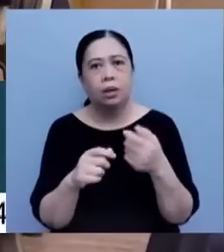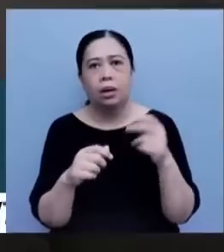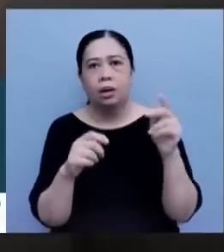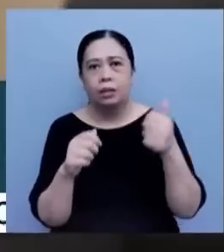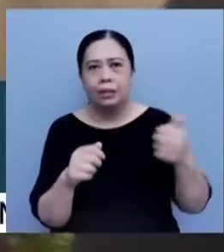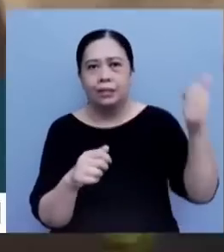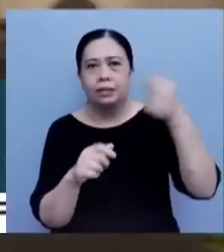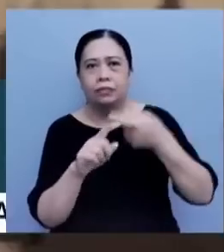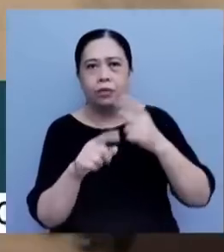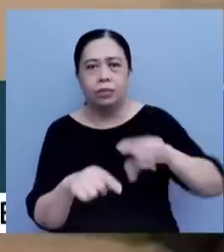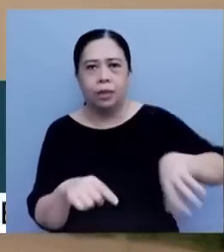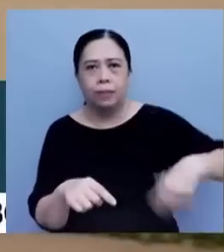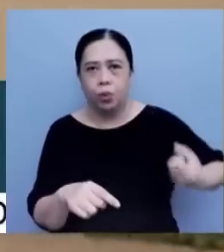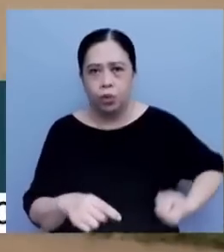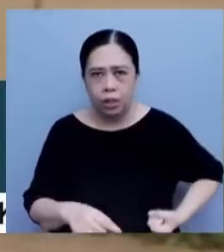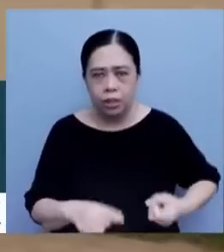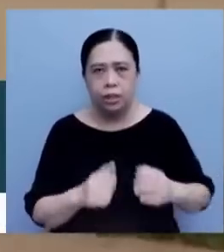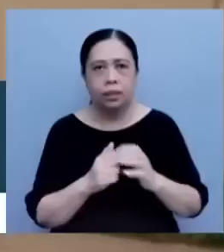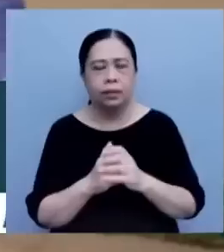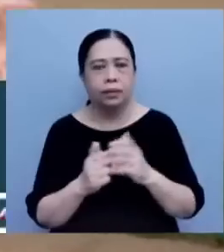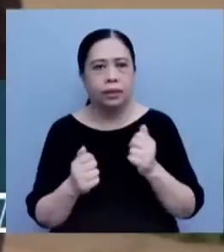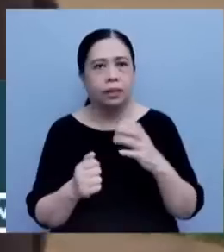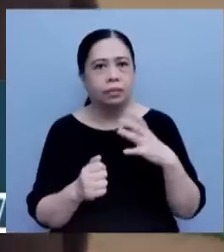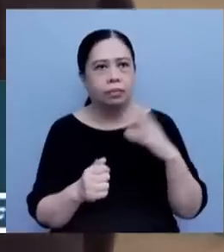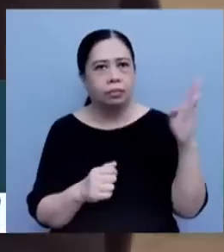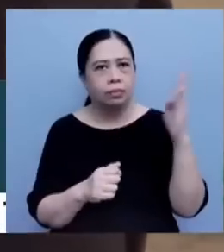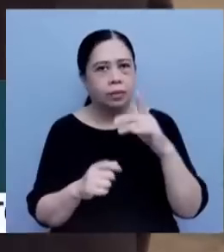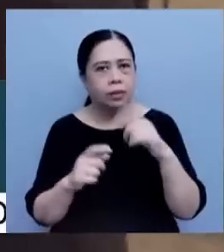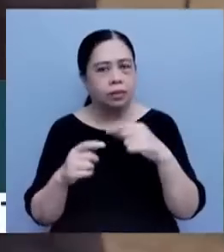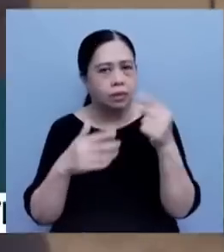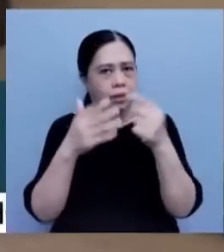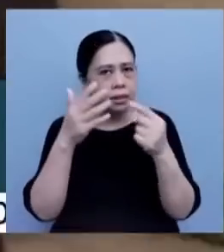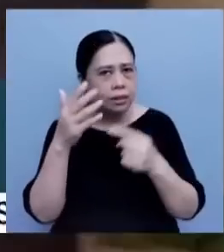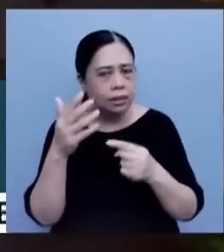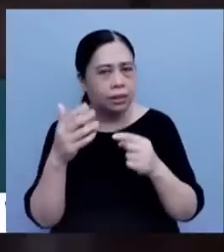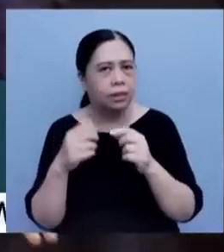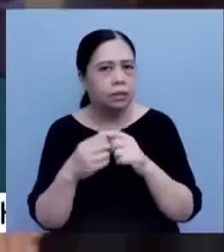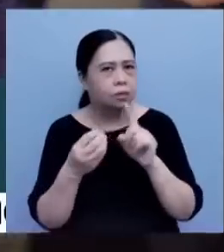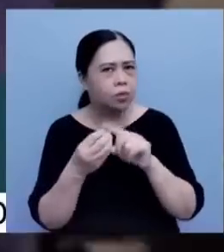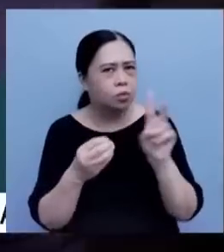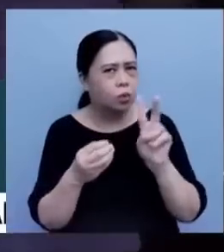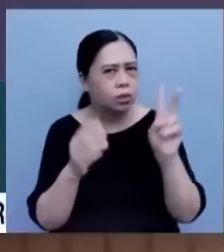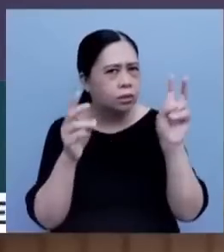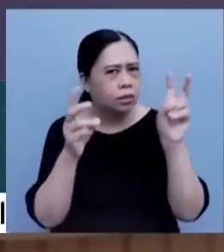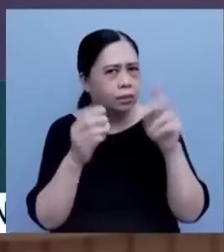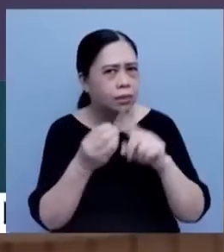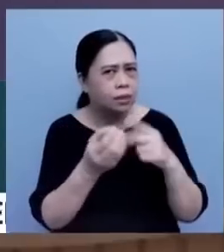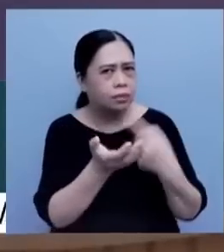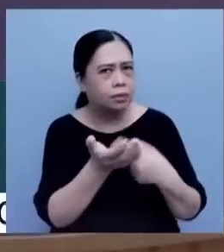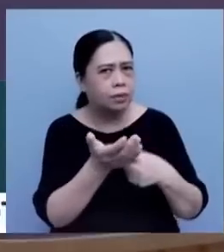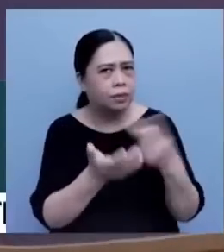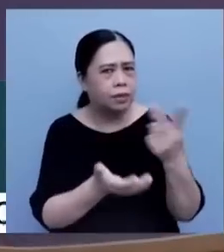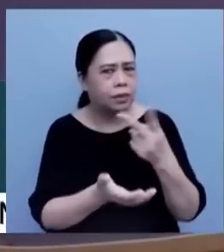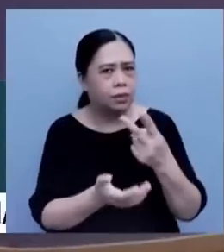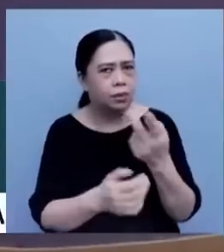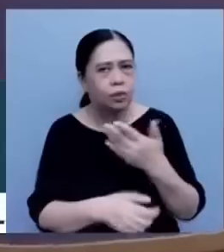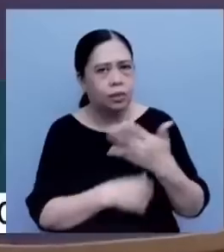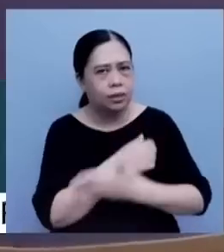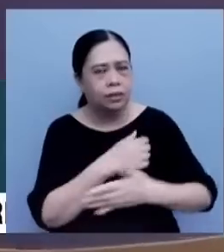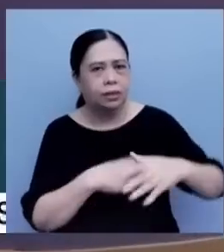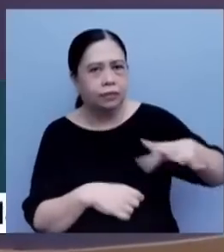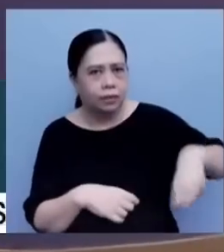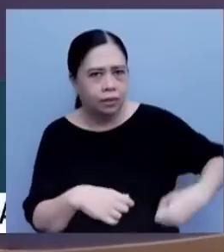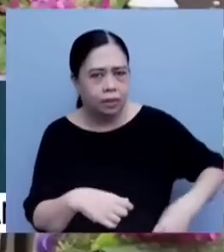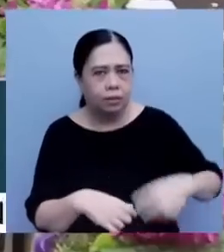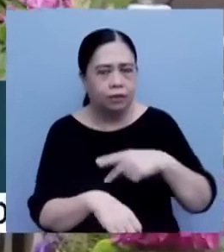are still waiting for Malacanang to release details of that meeting. Now, Carmina, as you mentioned earlier, the Philippine